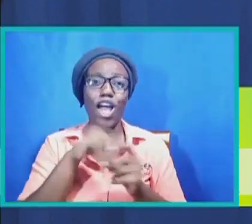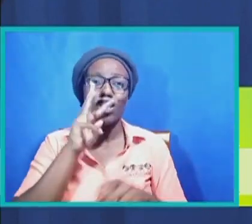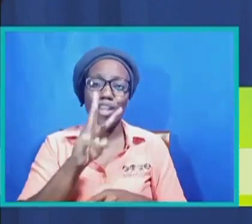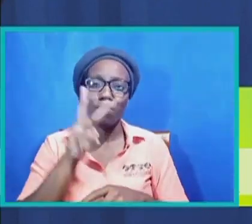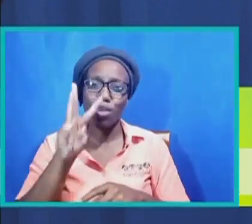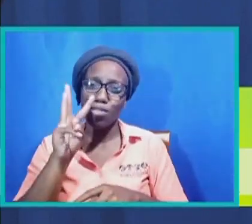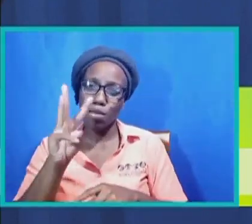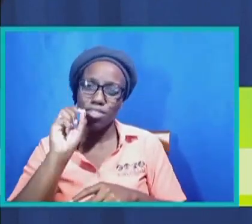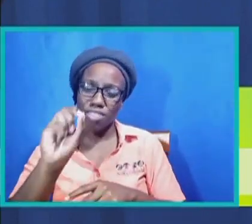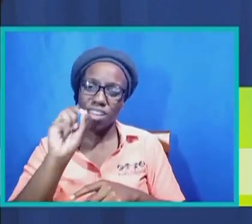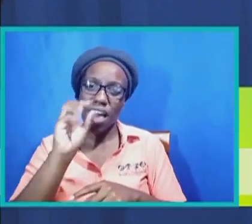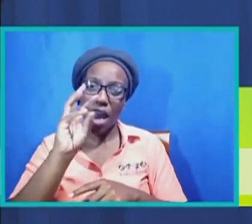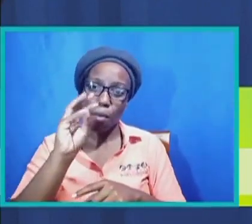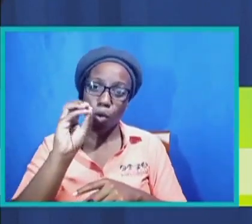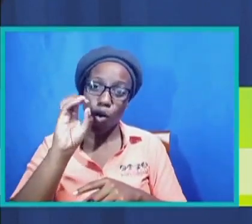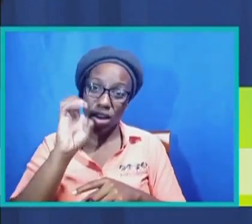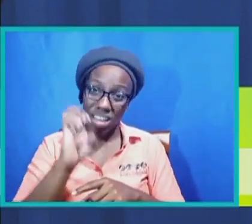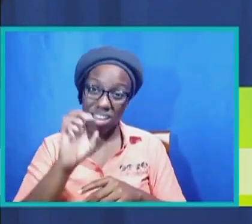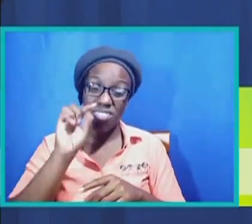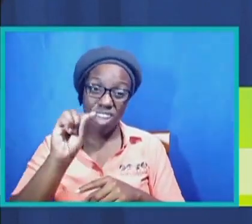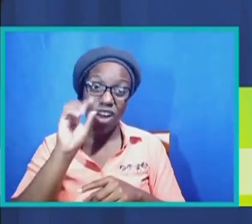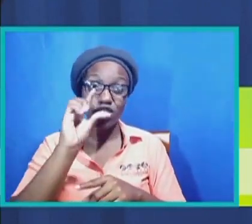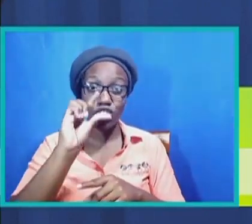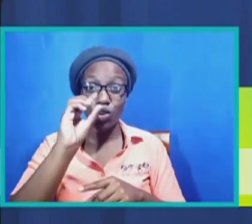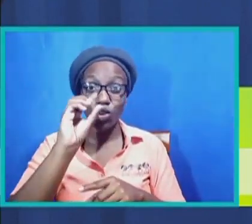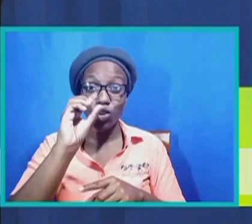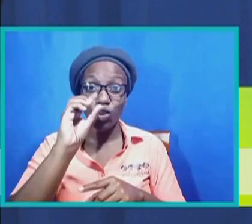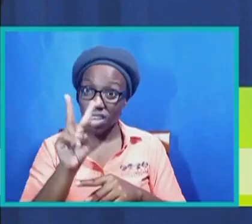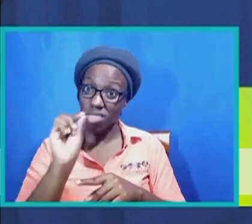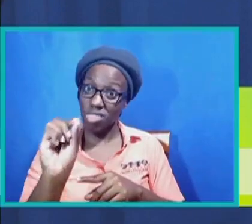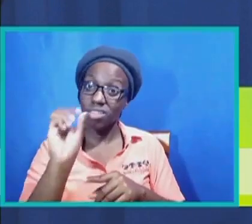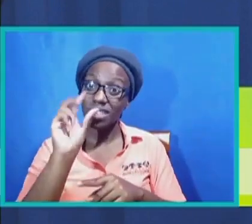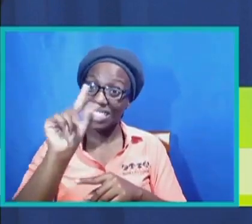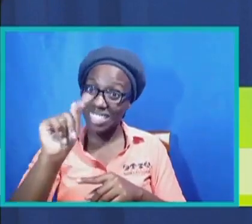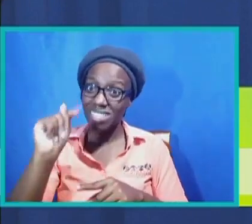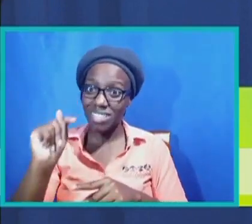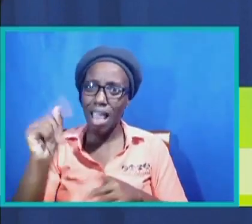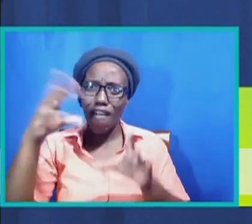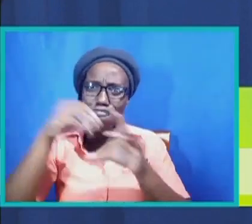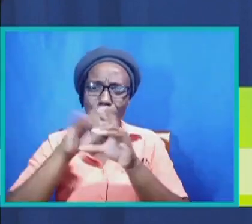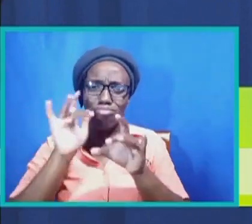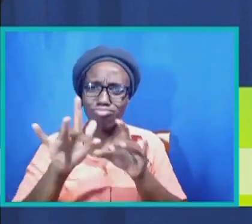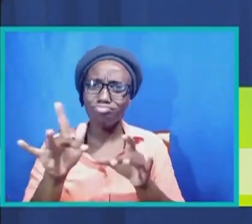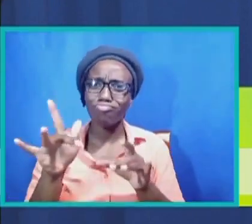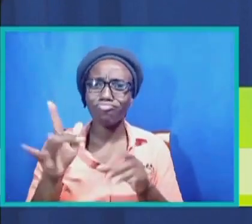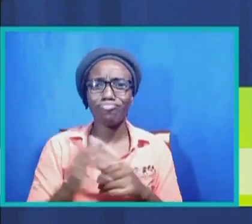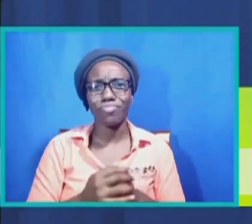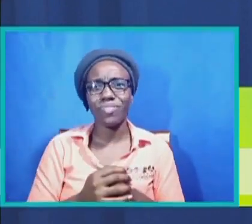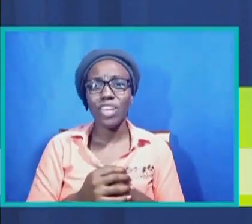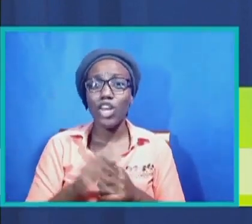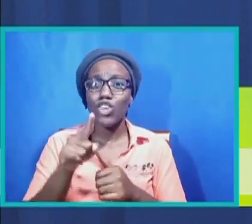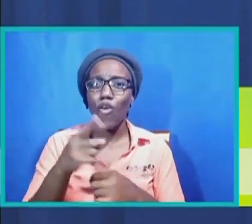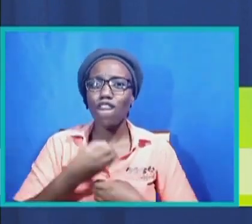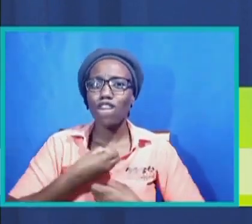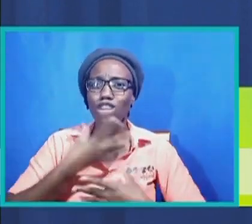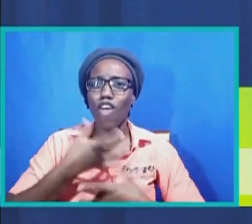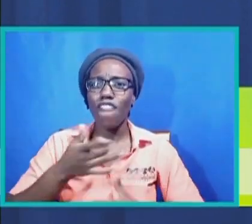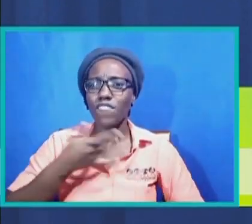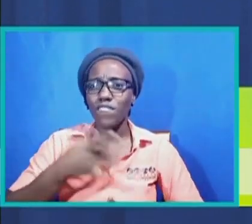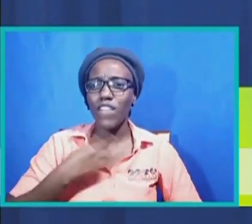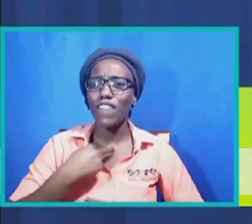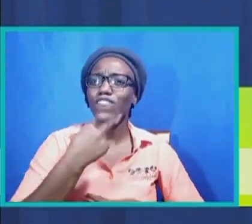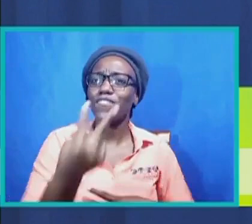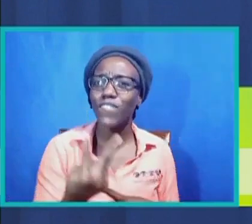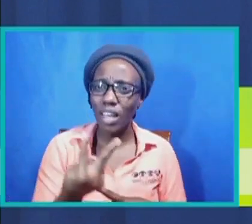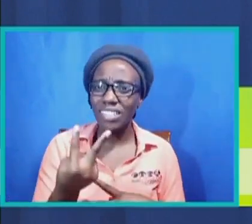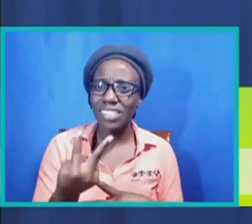www.moe.gov.tt and availing yourself of the opportunity to have your voice, let it be heard, and contribute so that we have